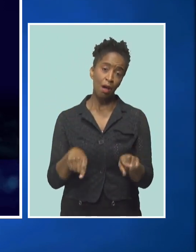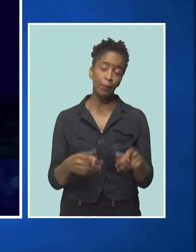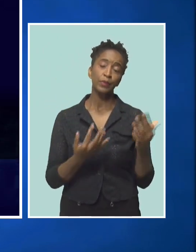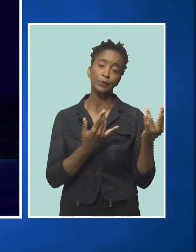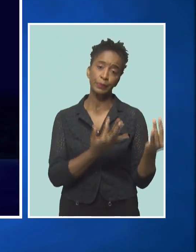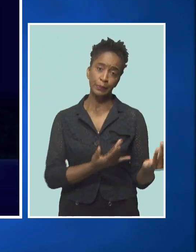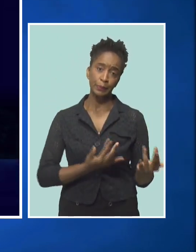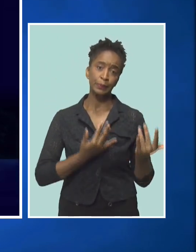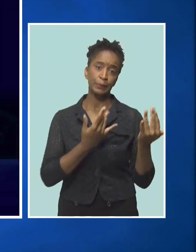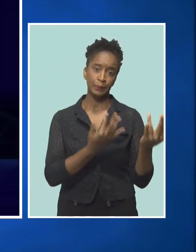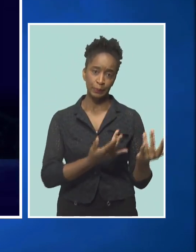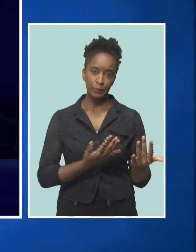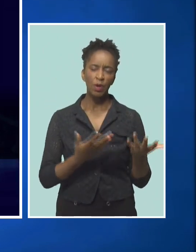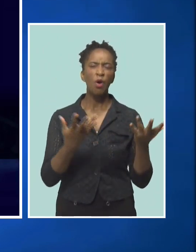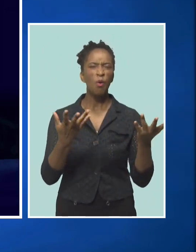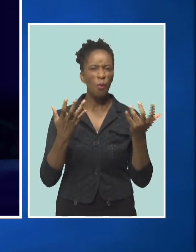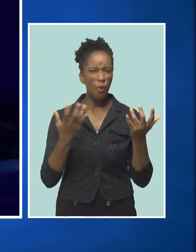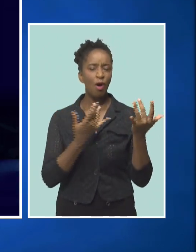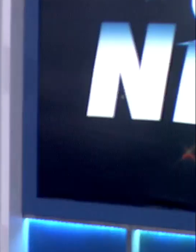surge and reduce wait times.